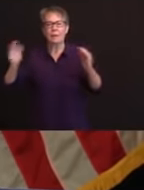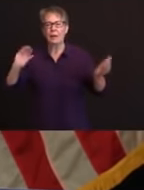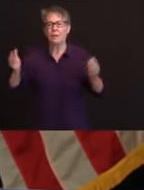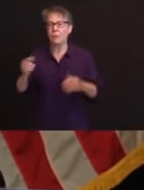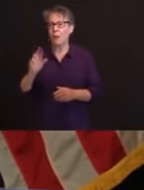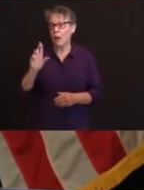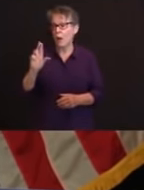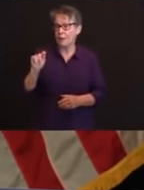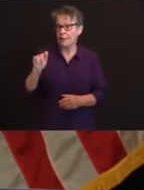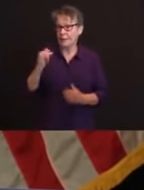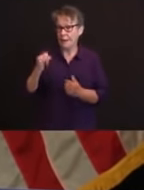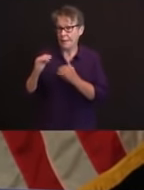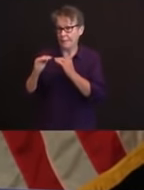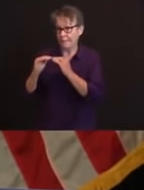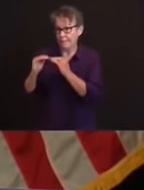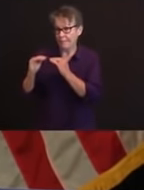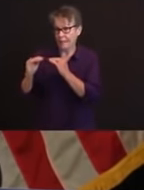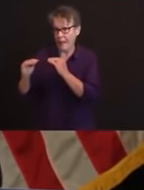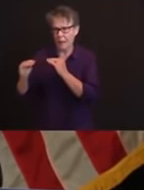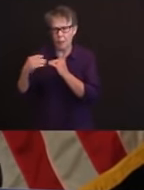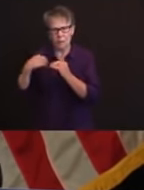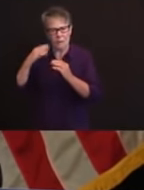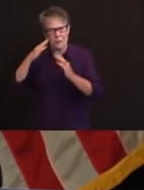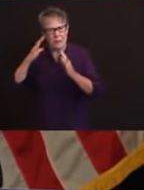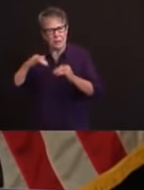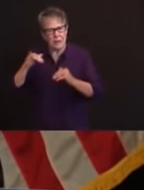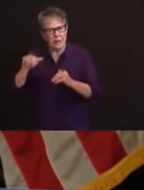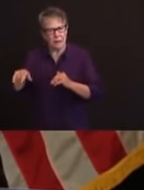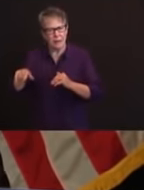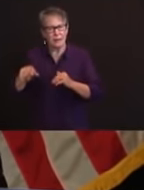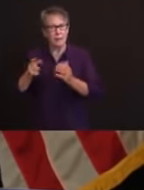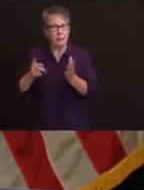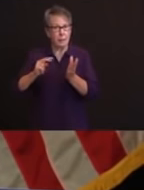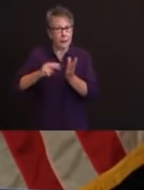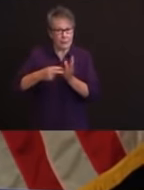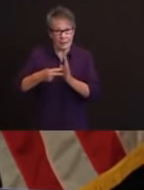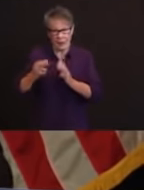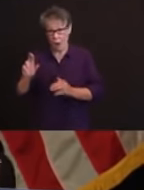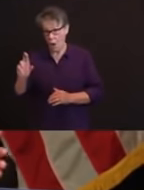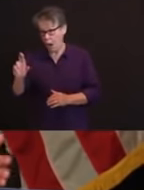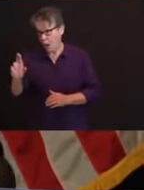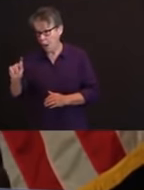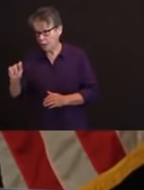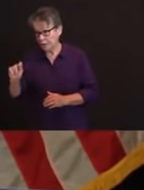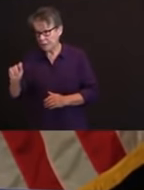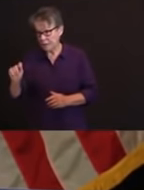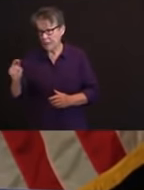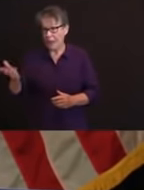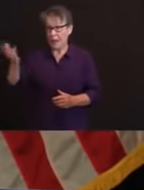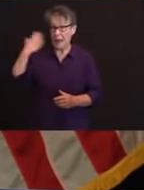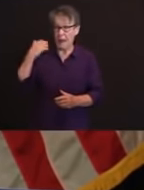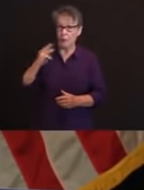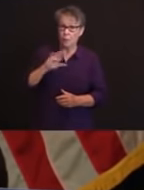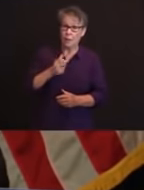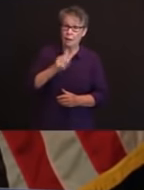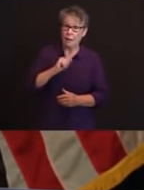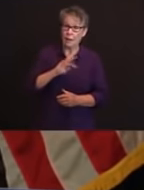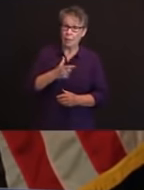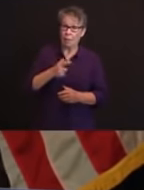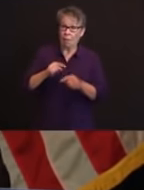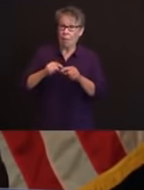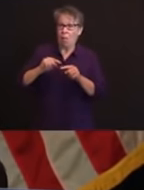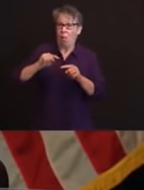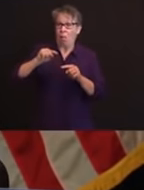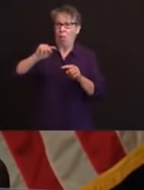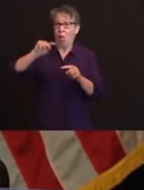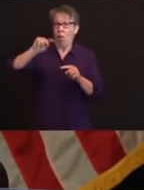pretty much what we've been saying is, again, compared to March and April where we took the escalator right up, the elevator where we kind of shot up dramatically